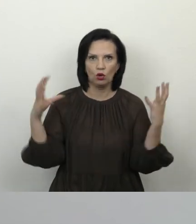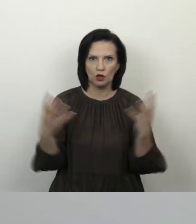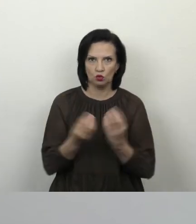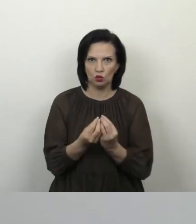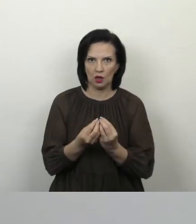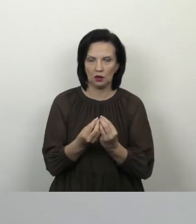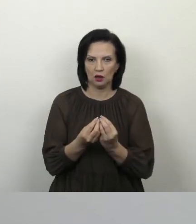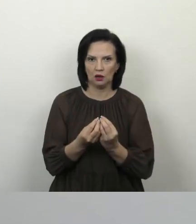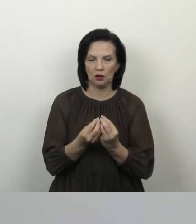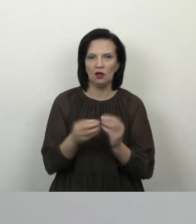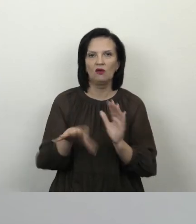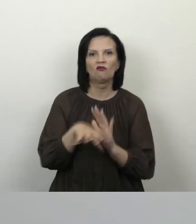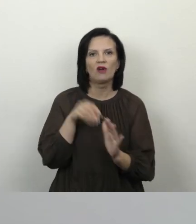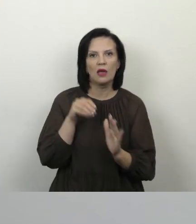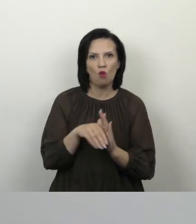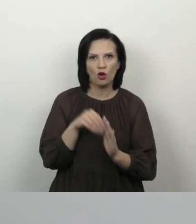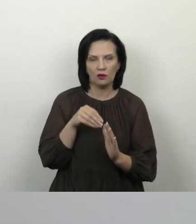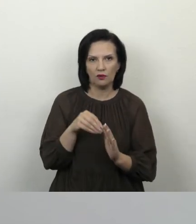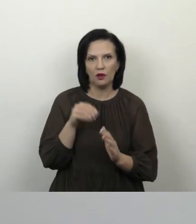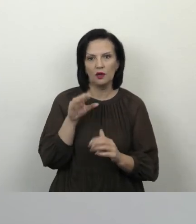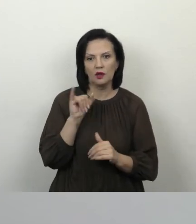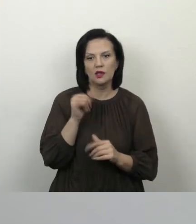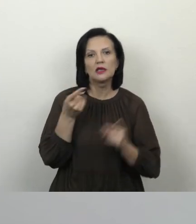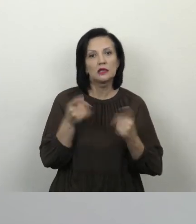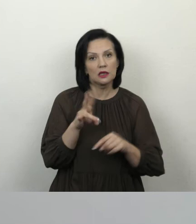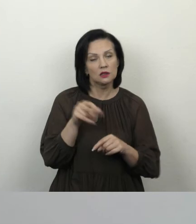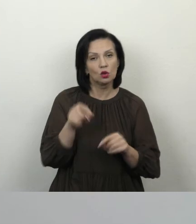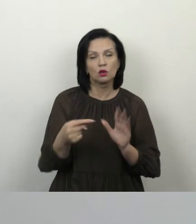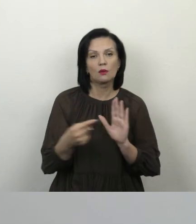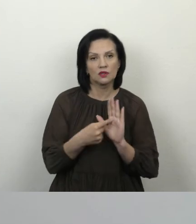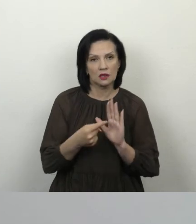can establish the results of elections.